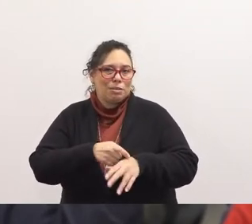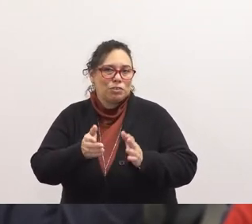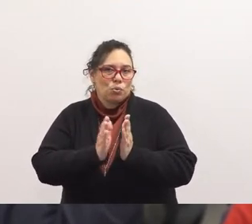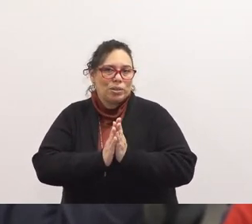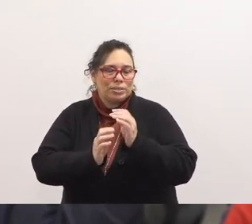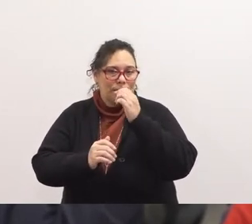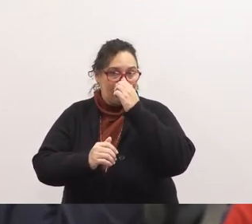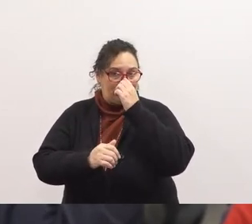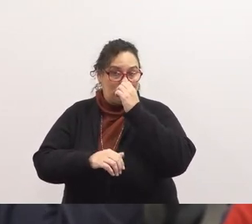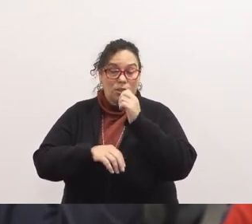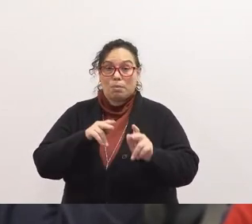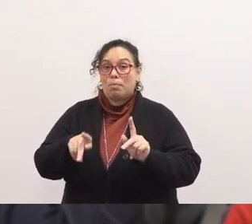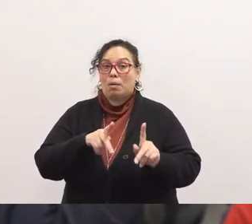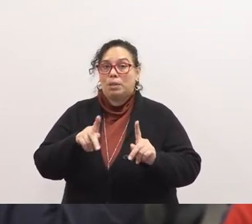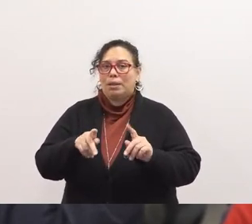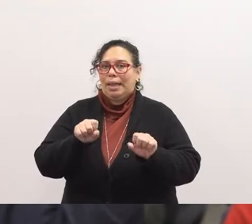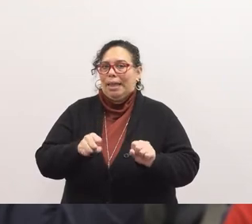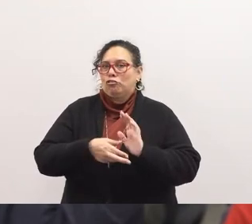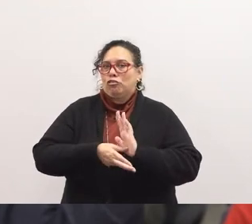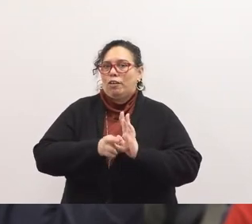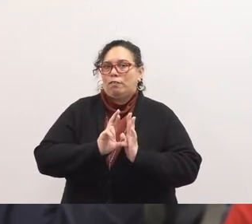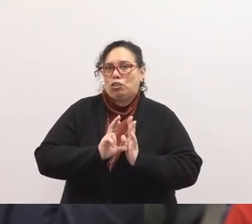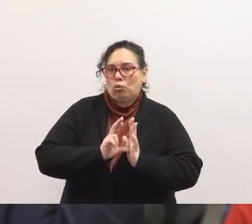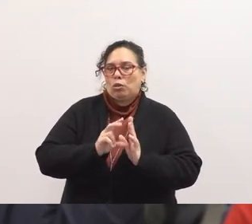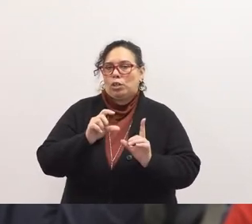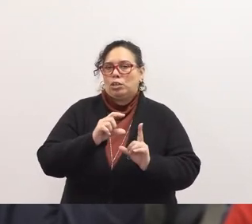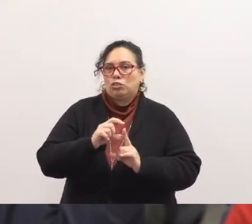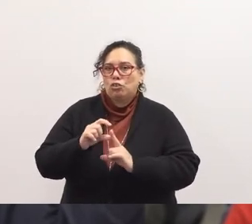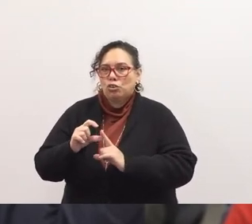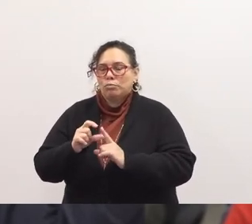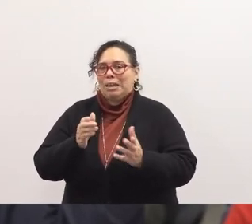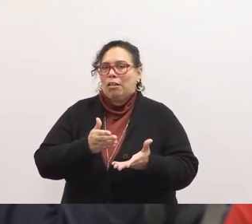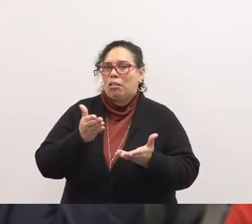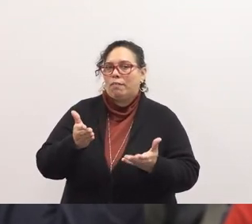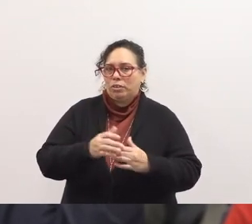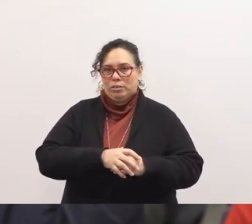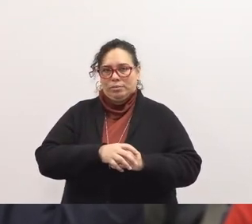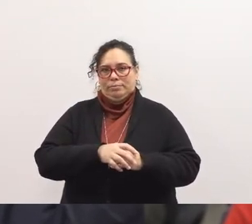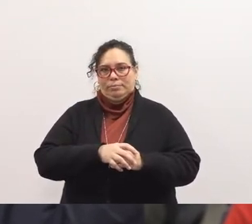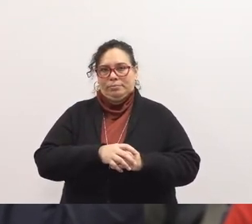so that the public can review what the terms and offers would be.